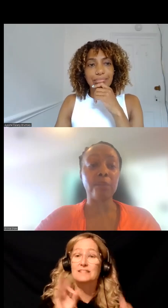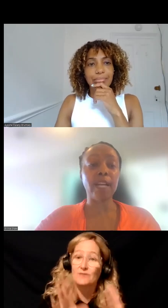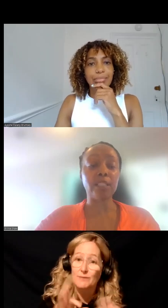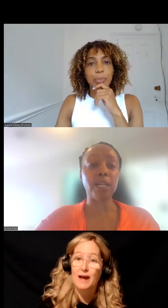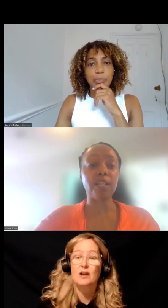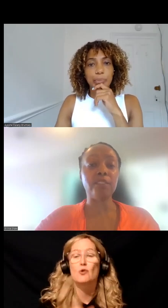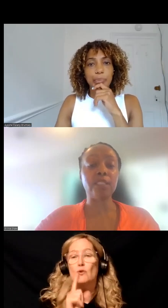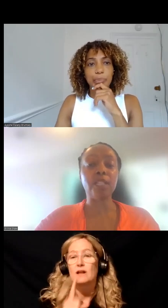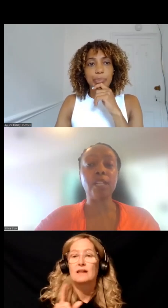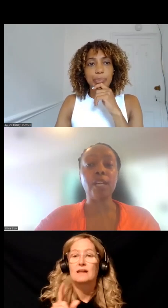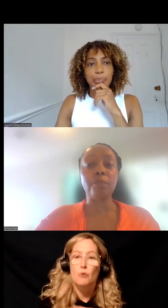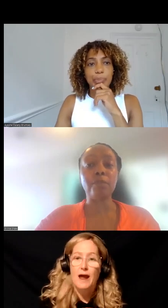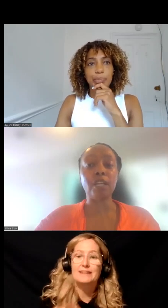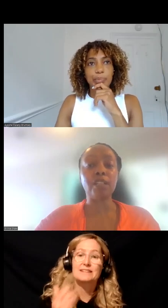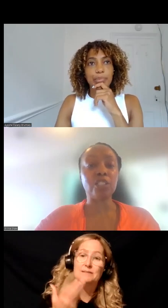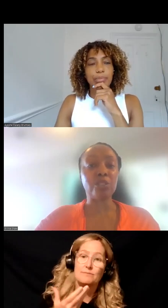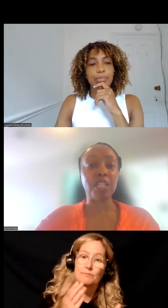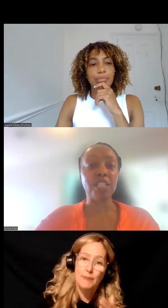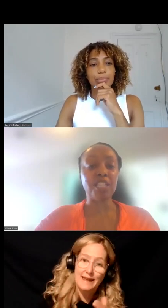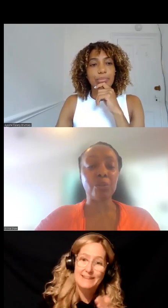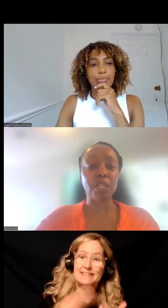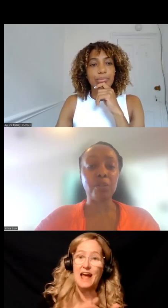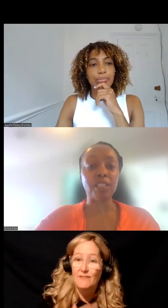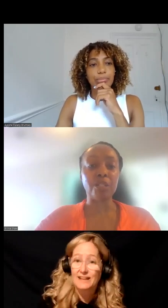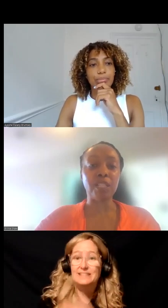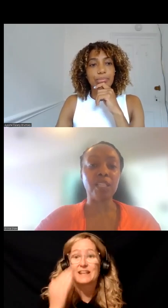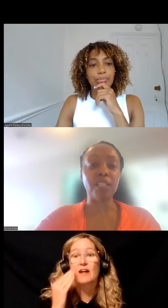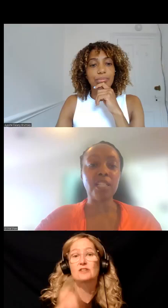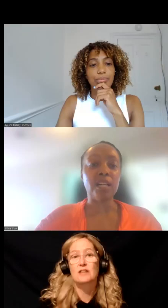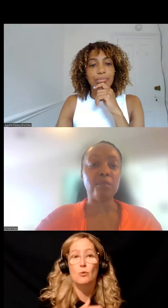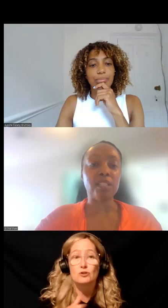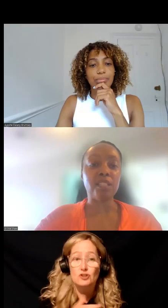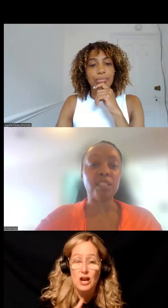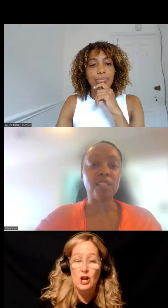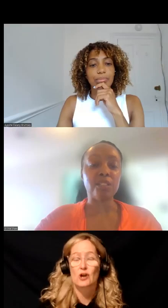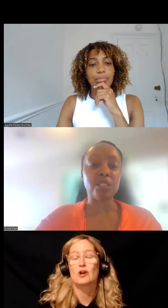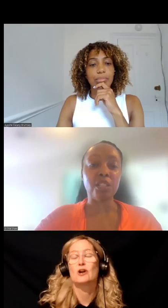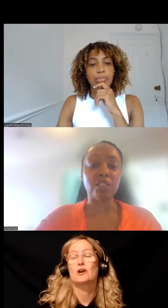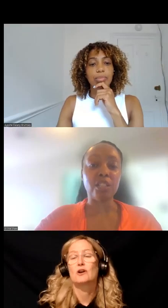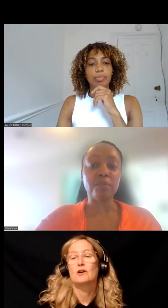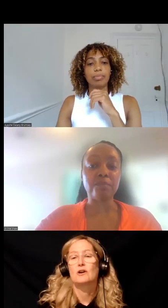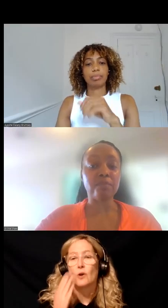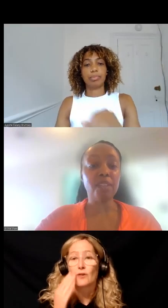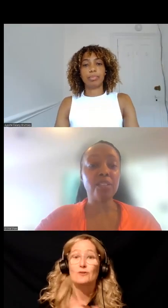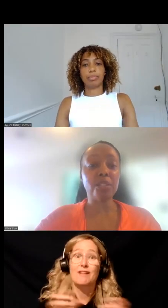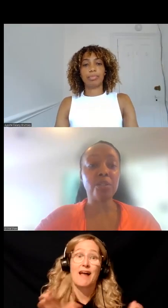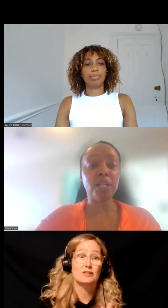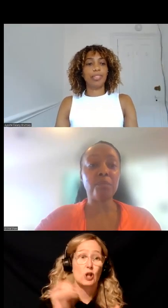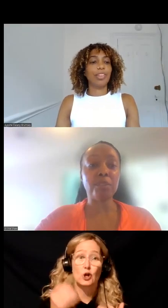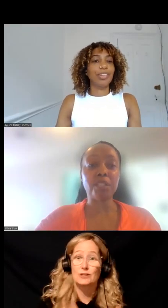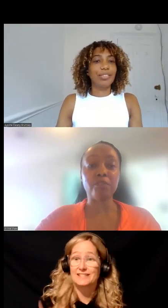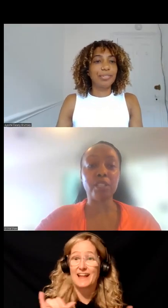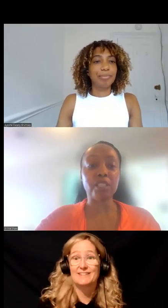really practice-based evidence, knowledge and understanding that they'll share with us, knowing that there's just a lot to learn.